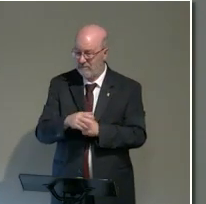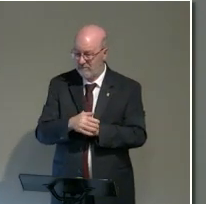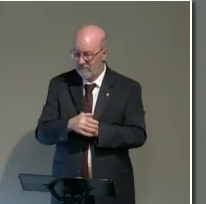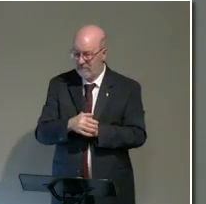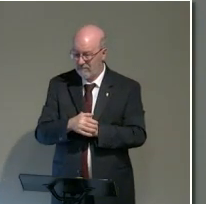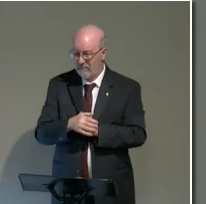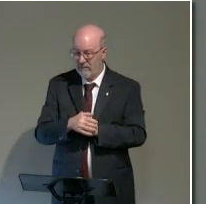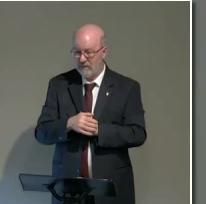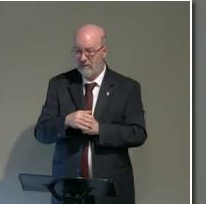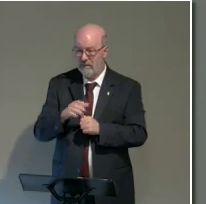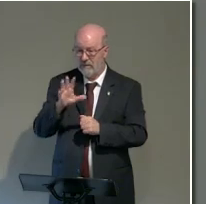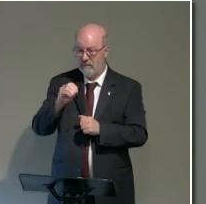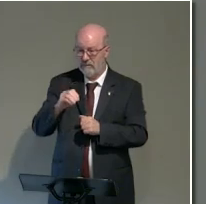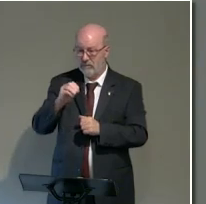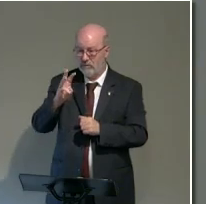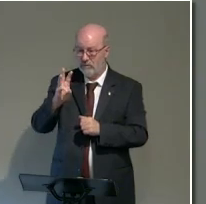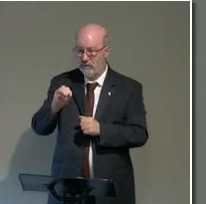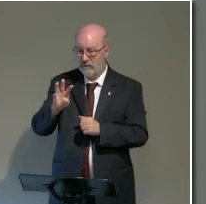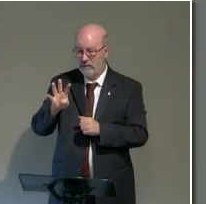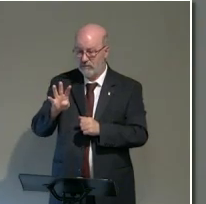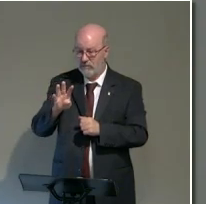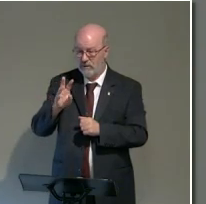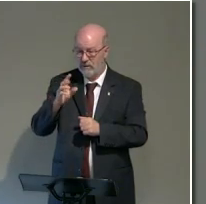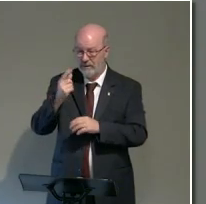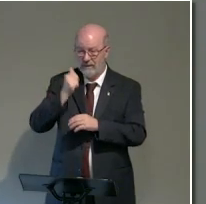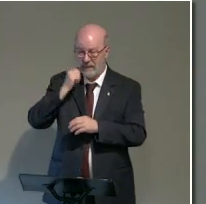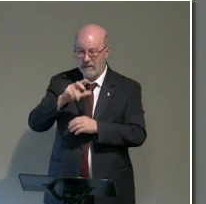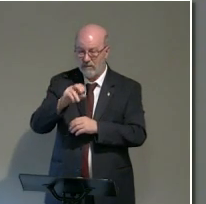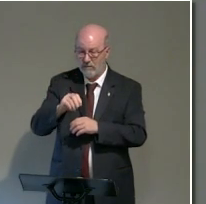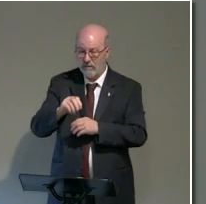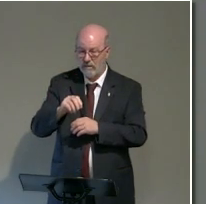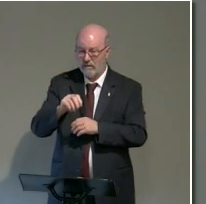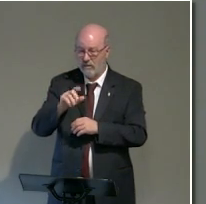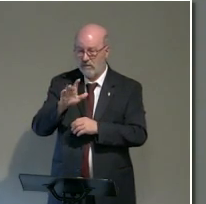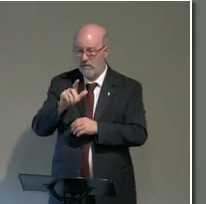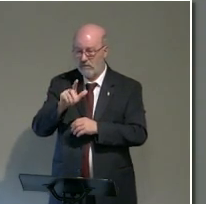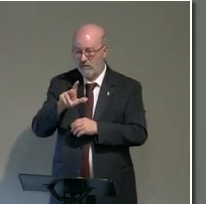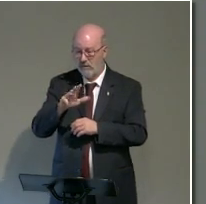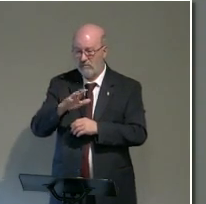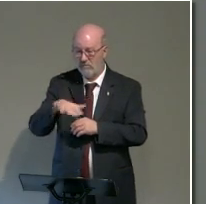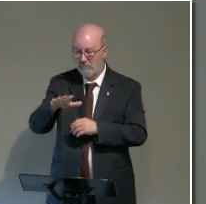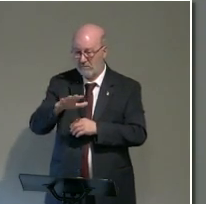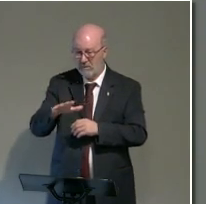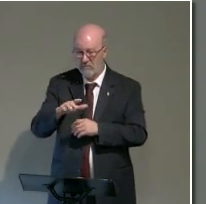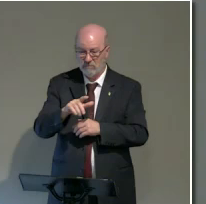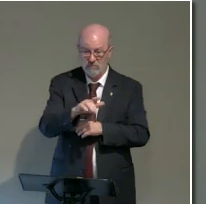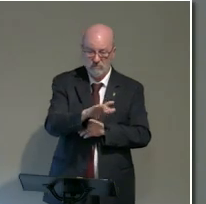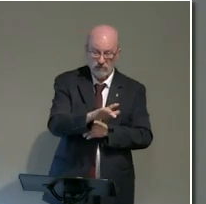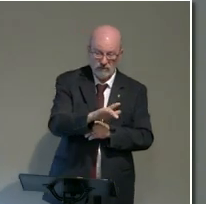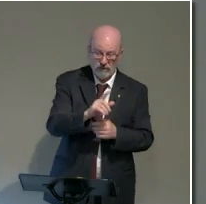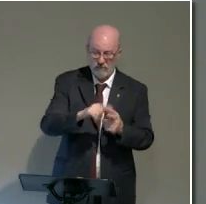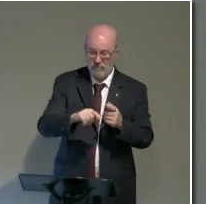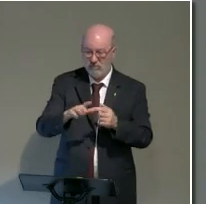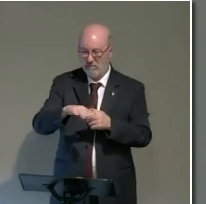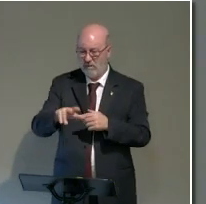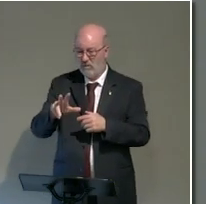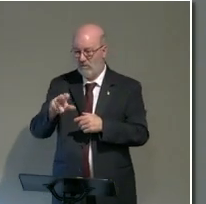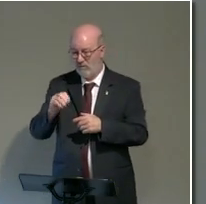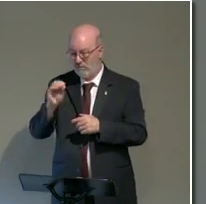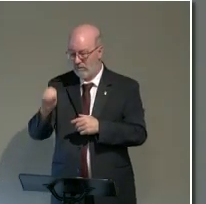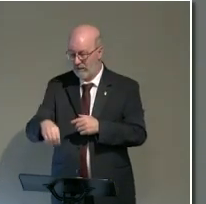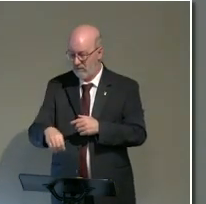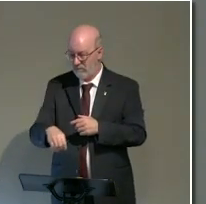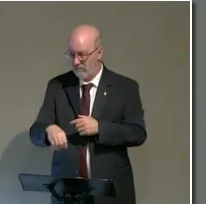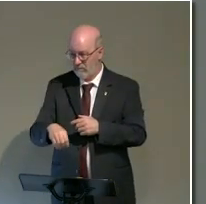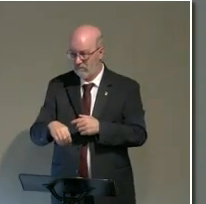okay? 50 to 64, daily 30%, 28%. So all across the board, it goes from 25 to about 30%,